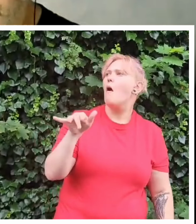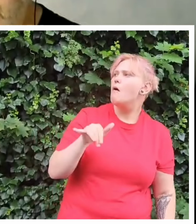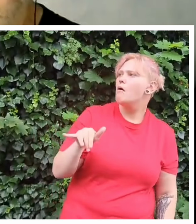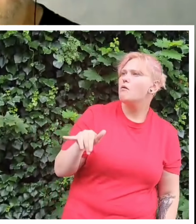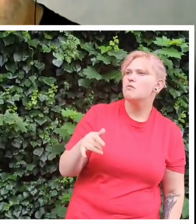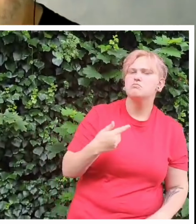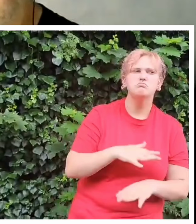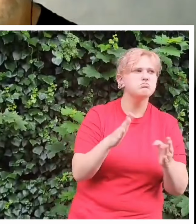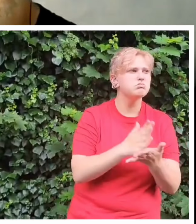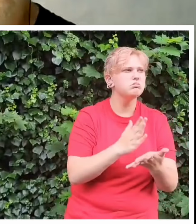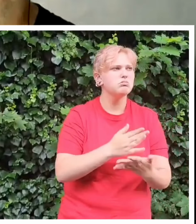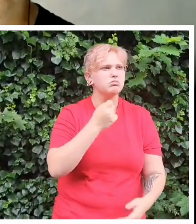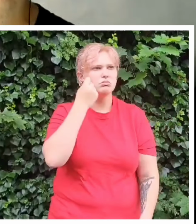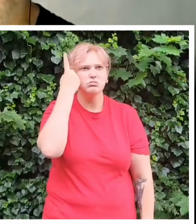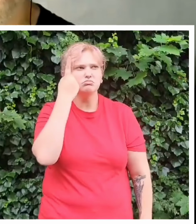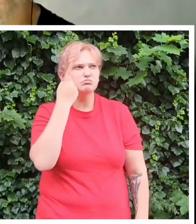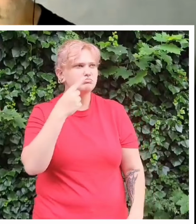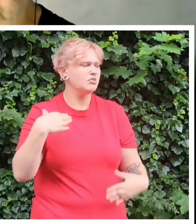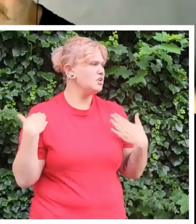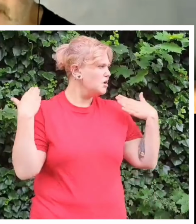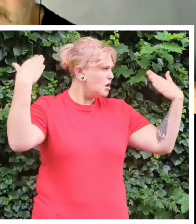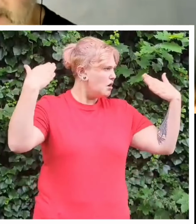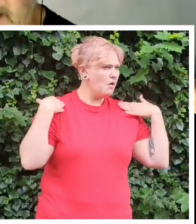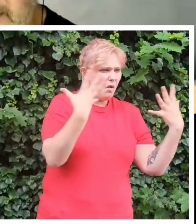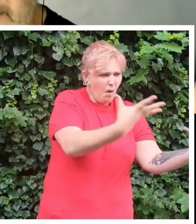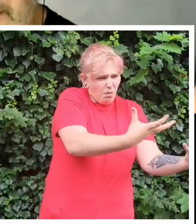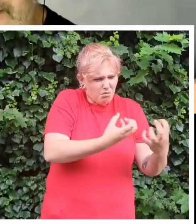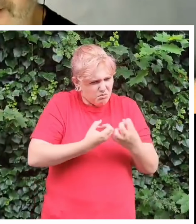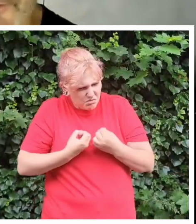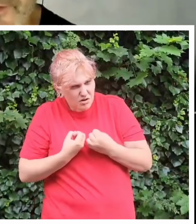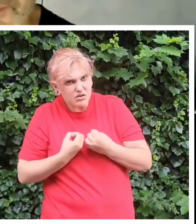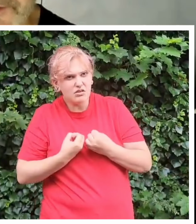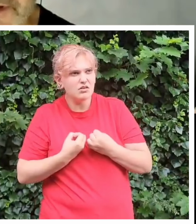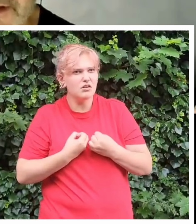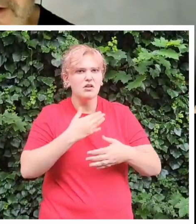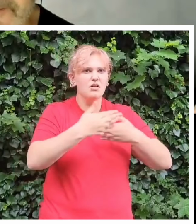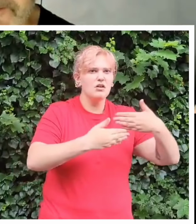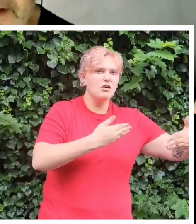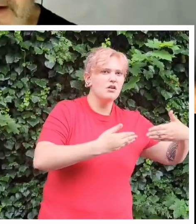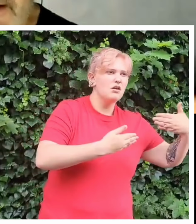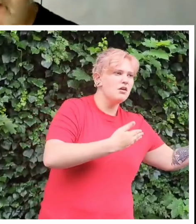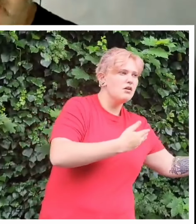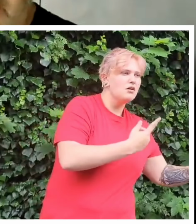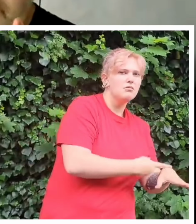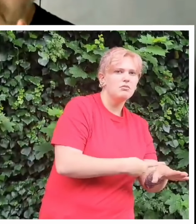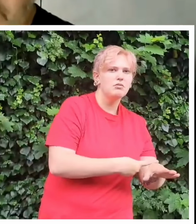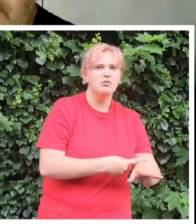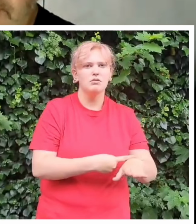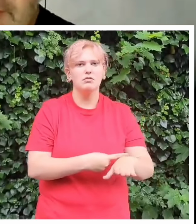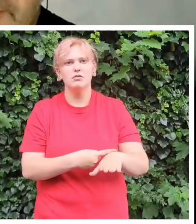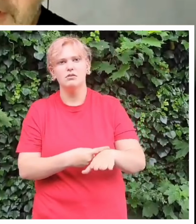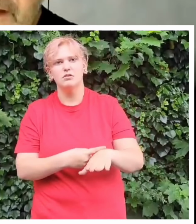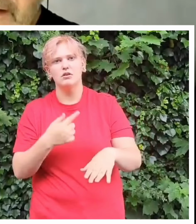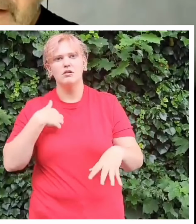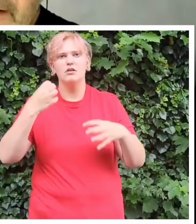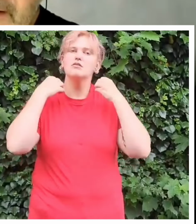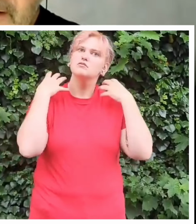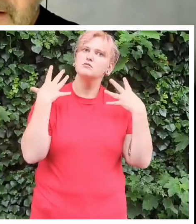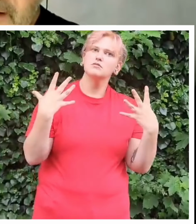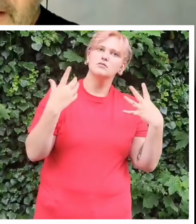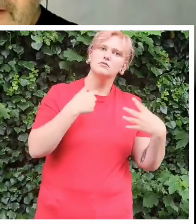don't perhaps notice the full weight of regaining it over a period of time. And my goodness